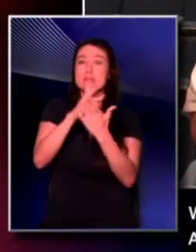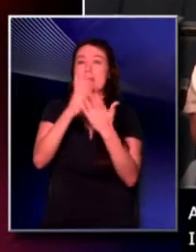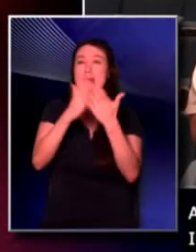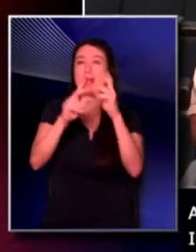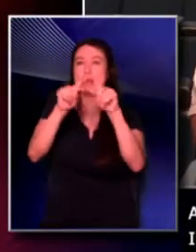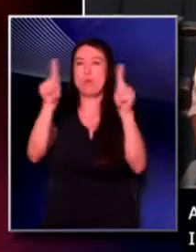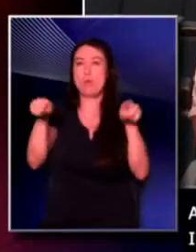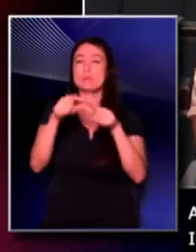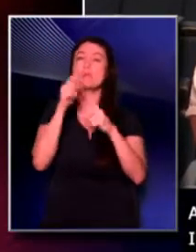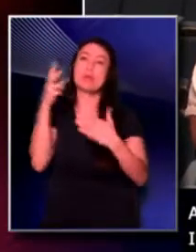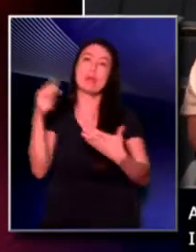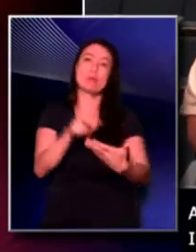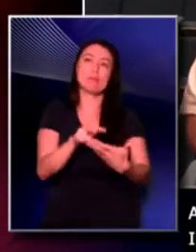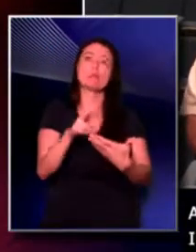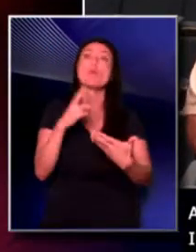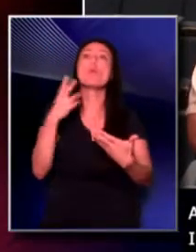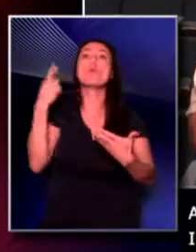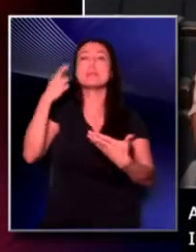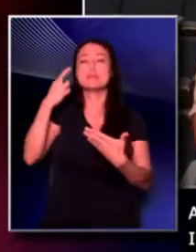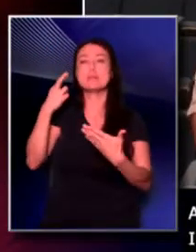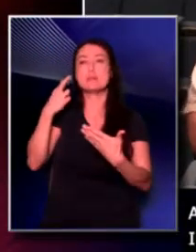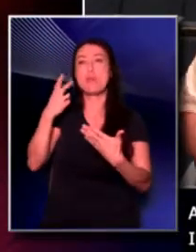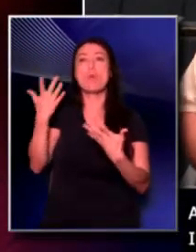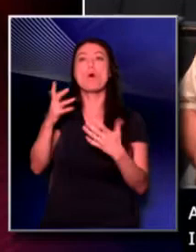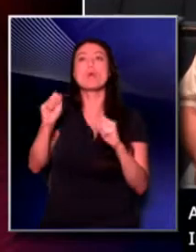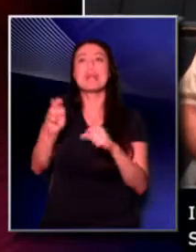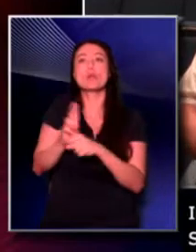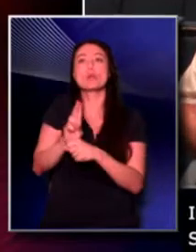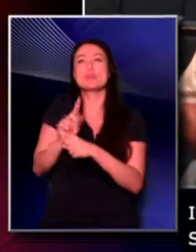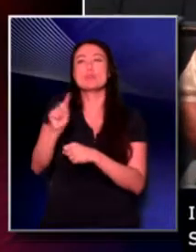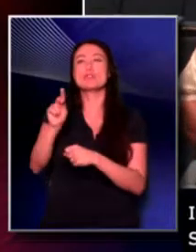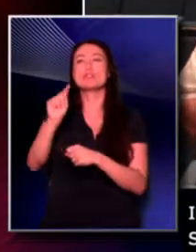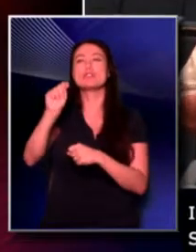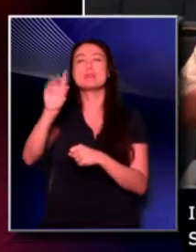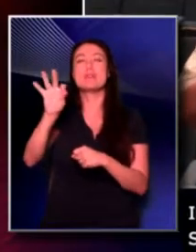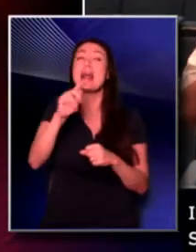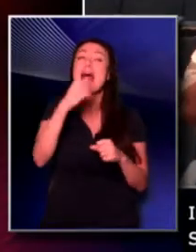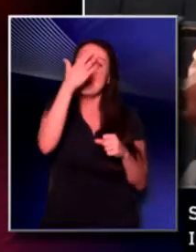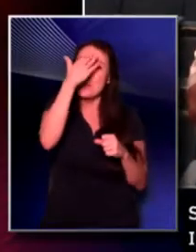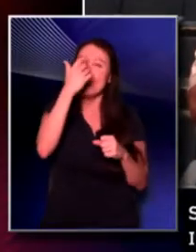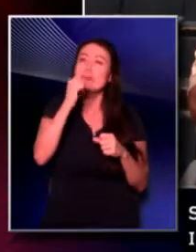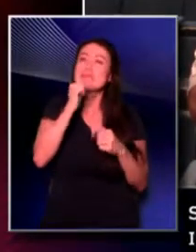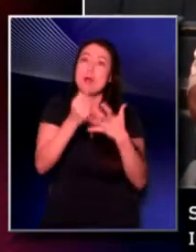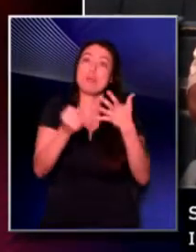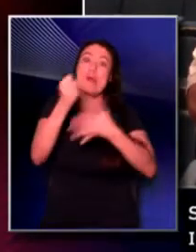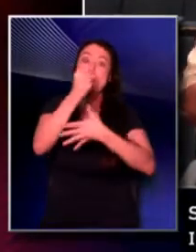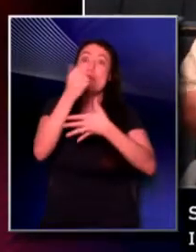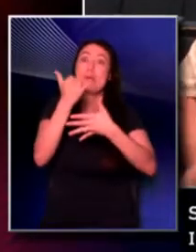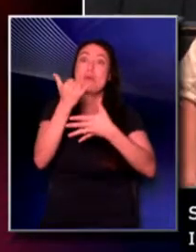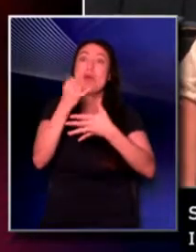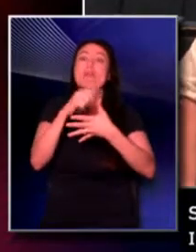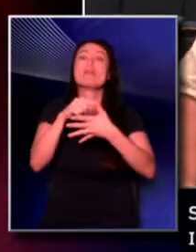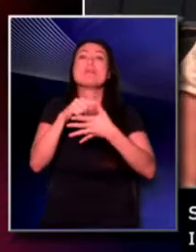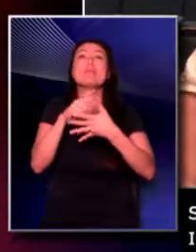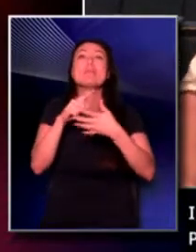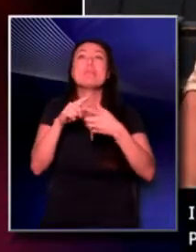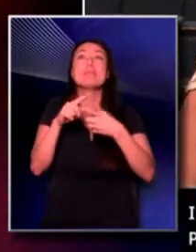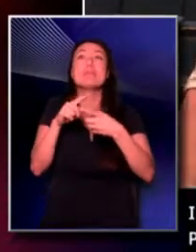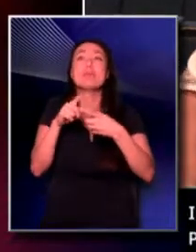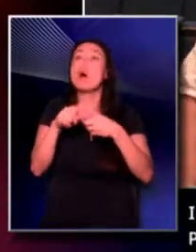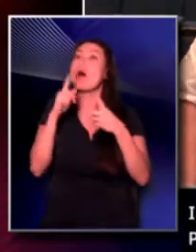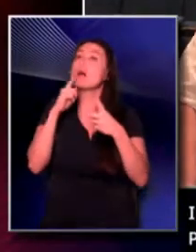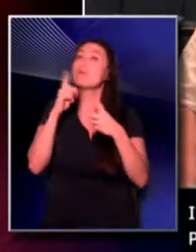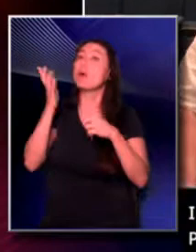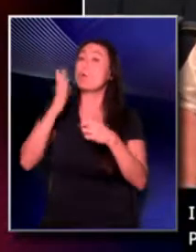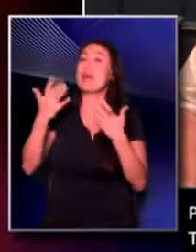refer back to. I mean, it's pretty far down on the pecking order compared to the other types of issues we had to deal with in the past, but I think that this is something